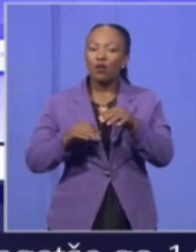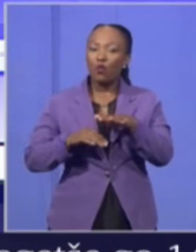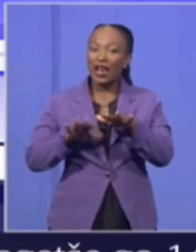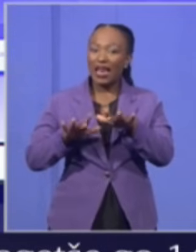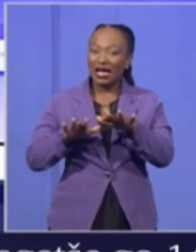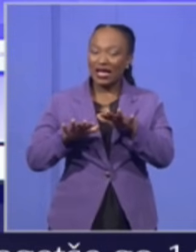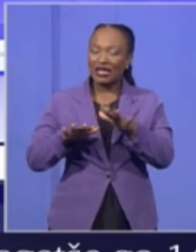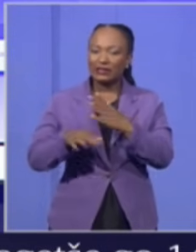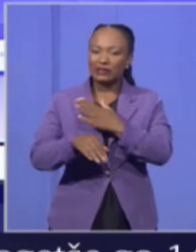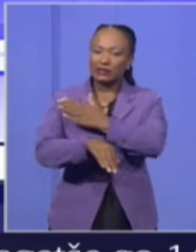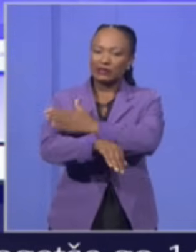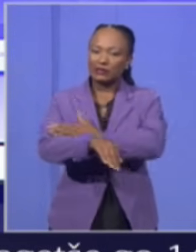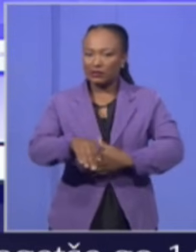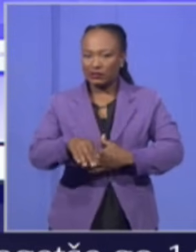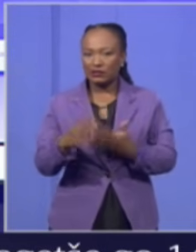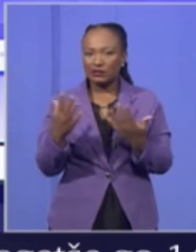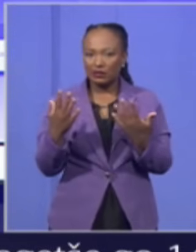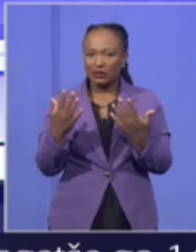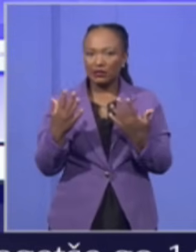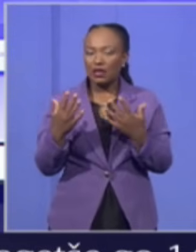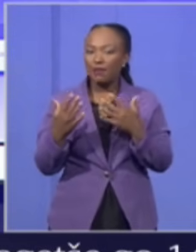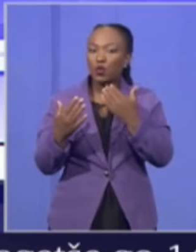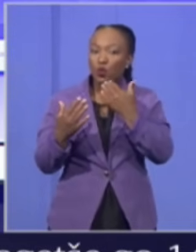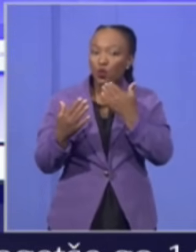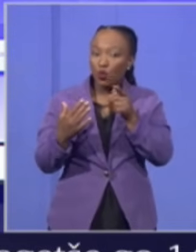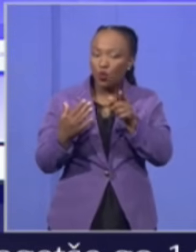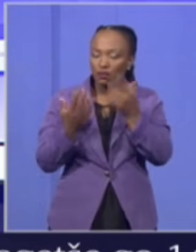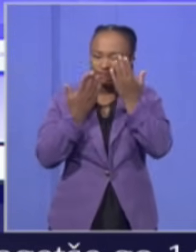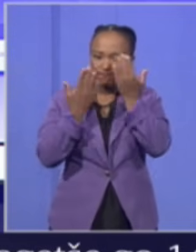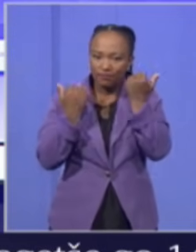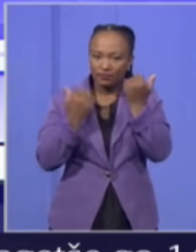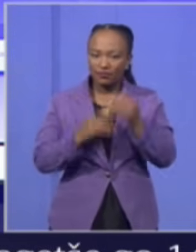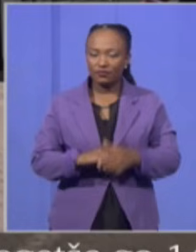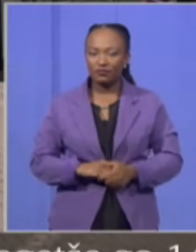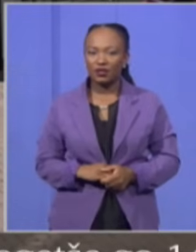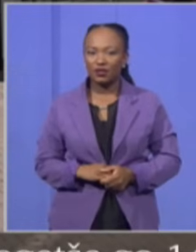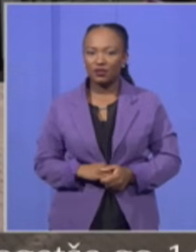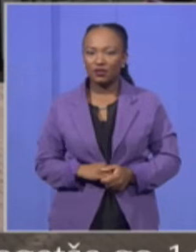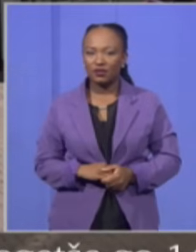kotsi ga se la tšwa la hlathwa gore ke la mang.